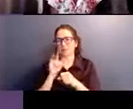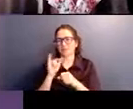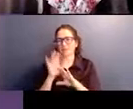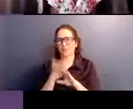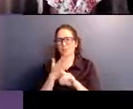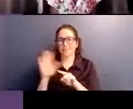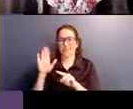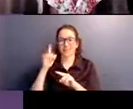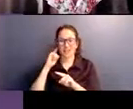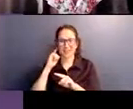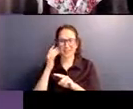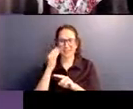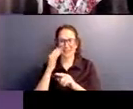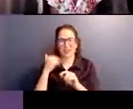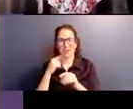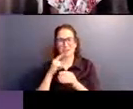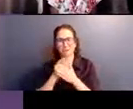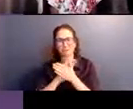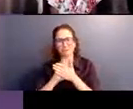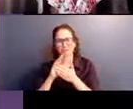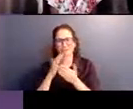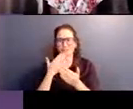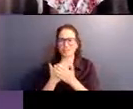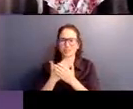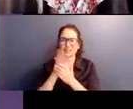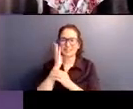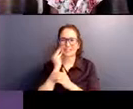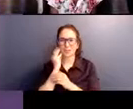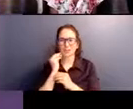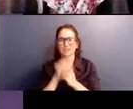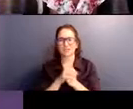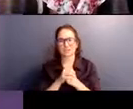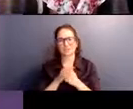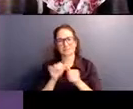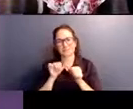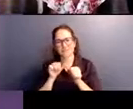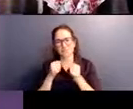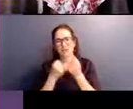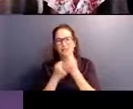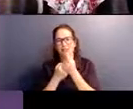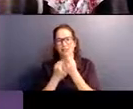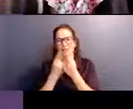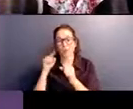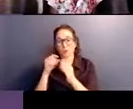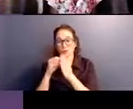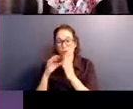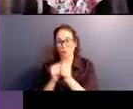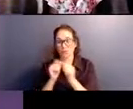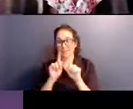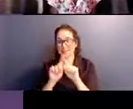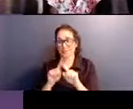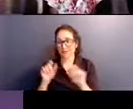ears. That they have a pleasant experience and they continue to advocate for students of differing